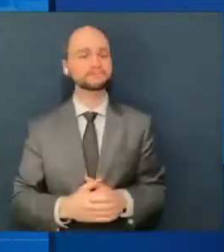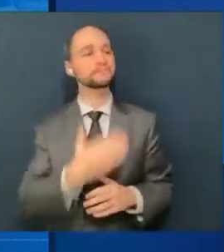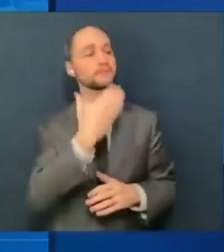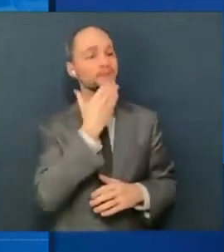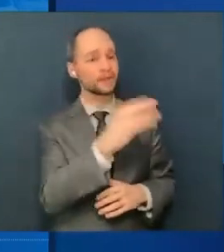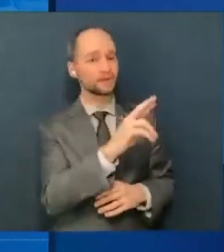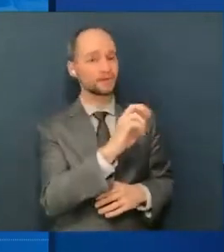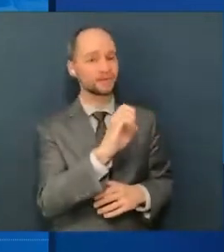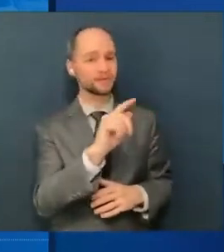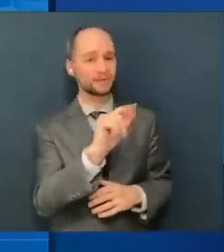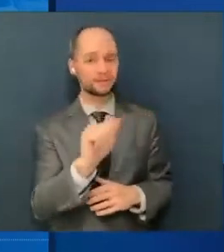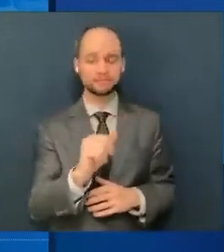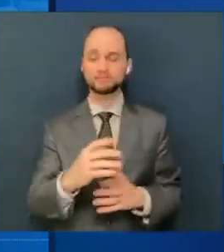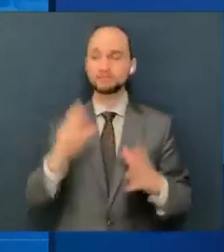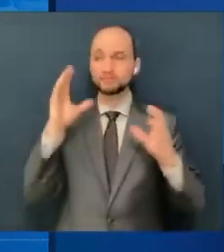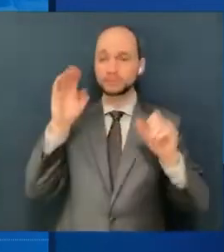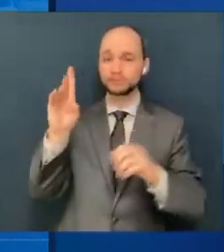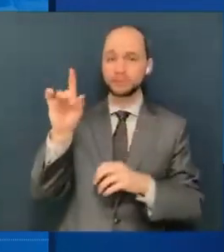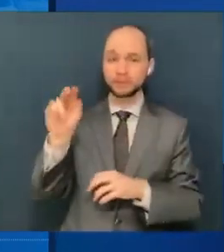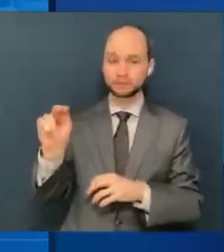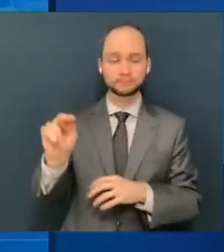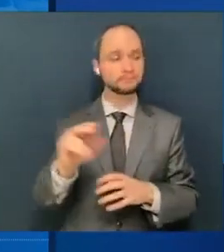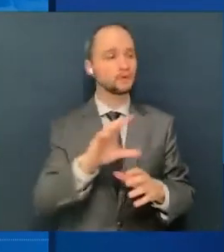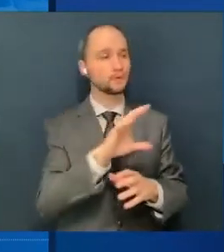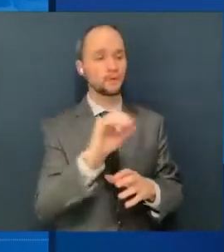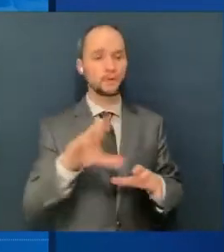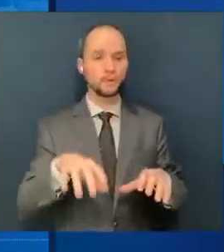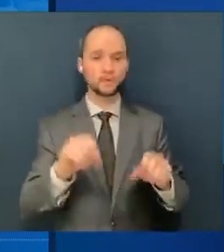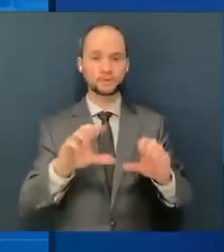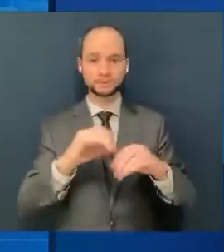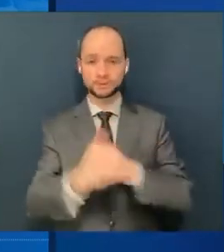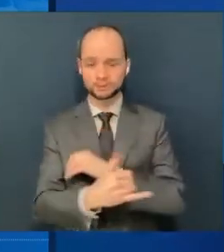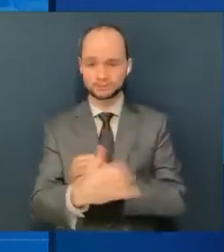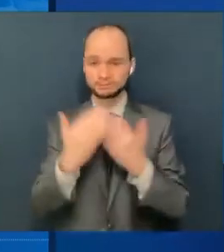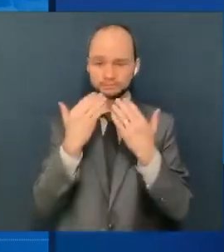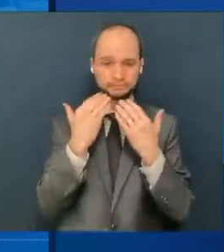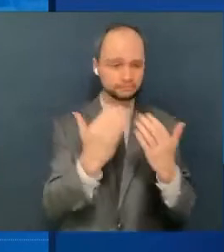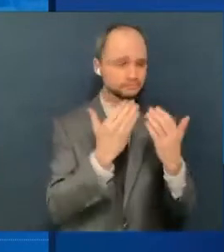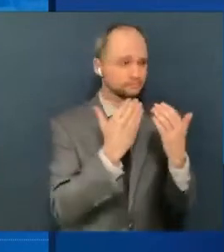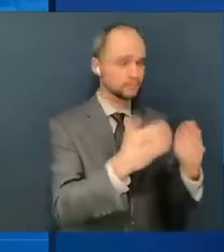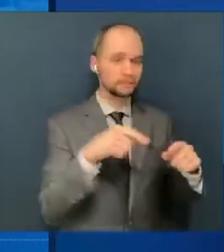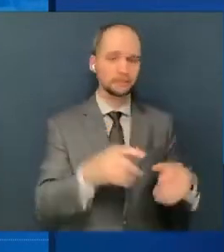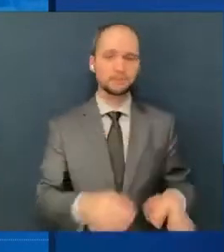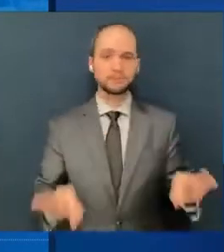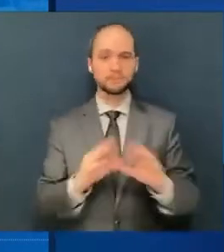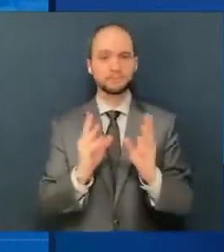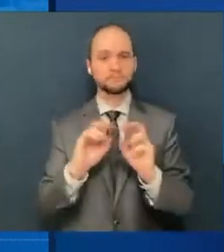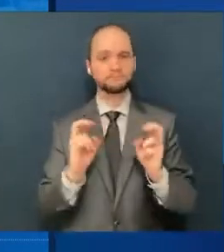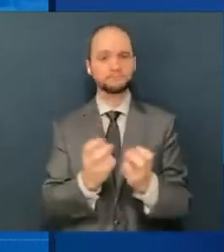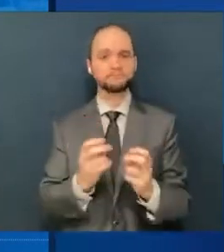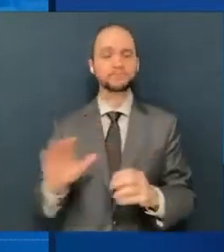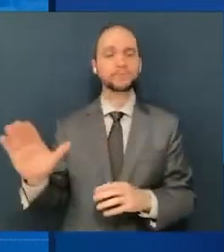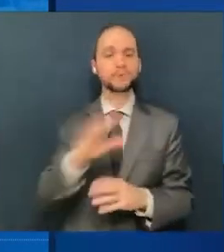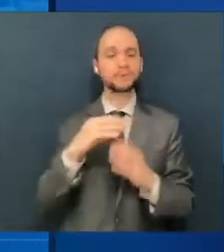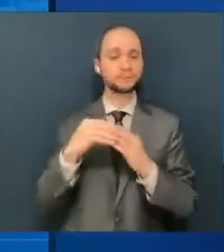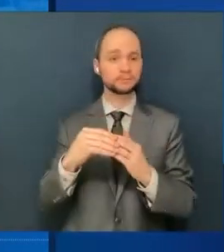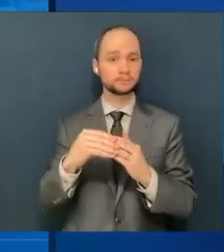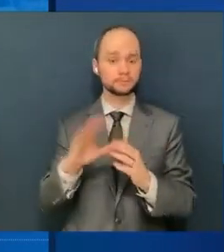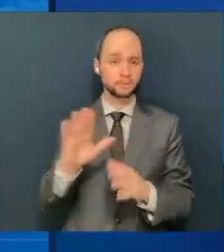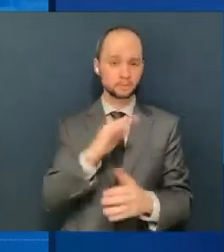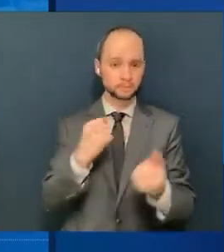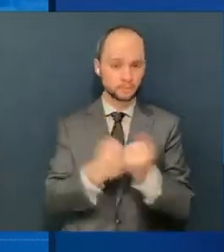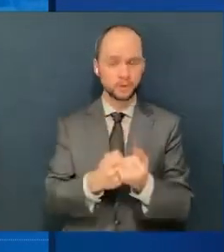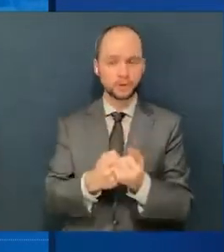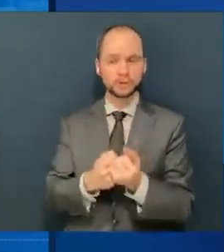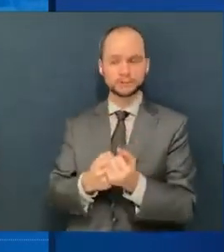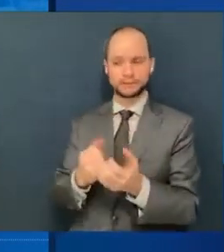Thank you, President Biden and your co-host, for convening this very important summit. Your leadership and support has helped COVAX to protect hundreds